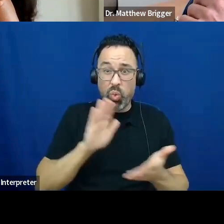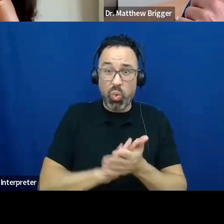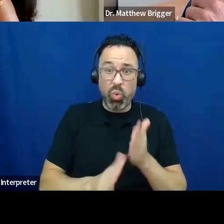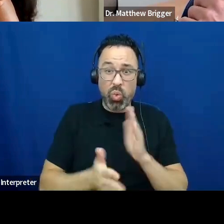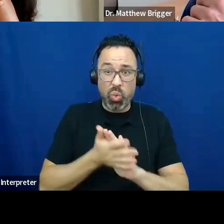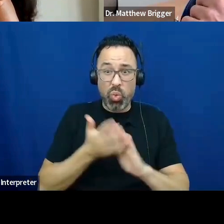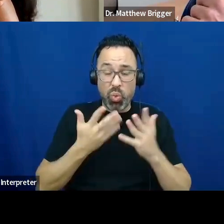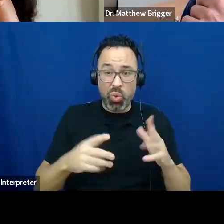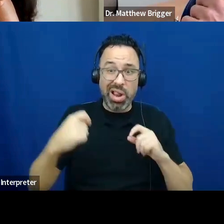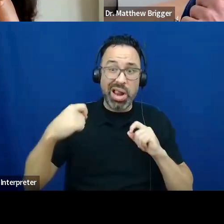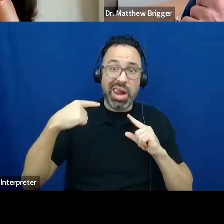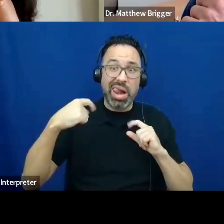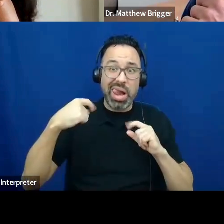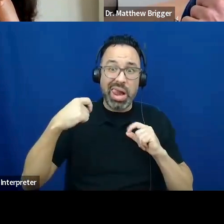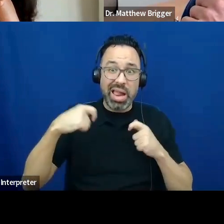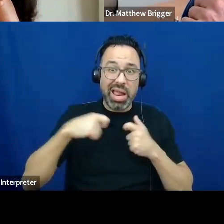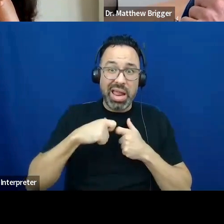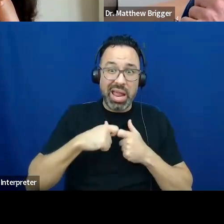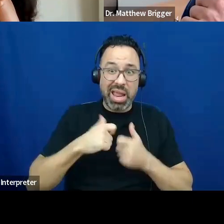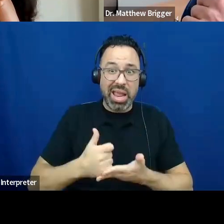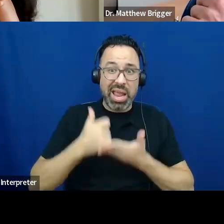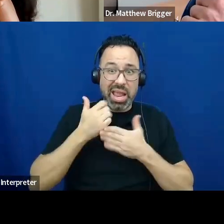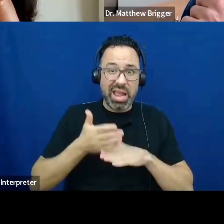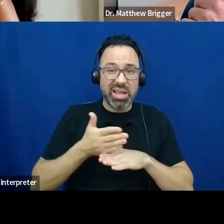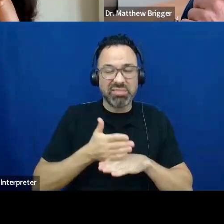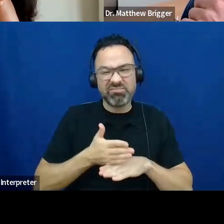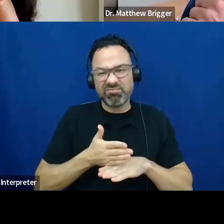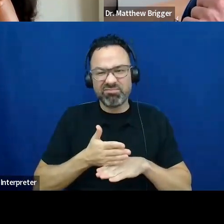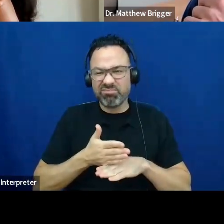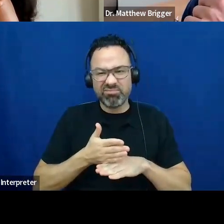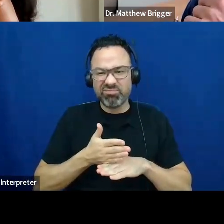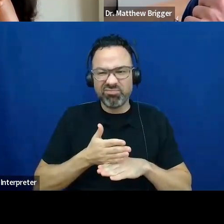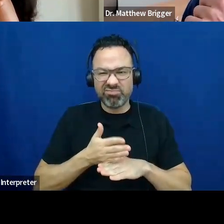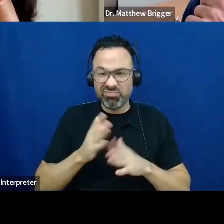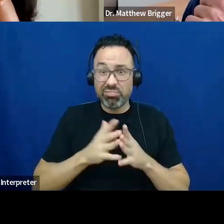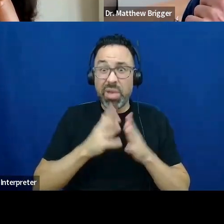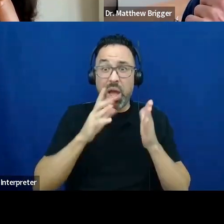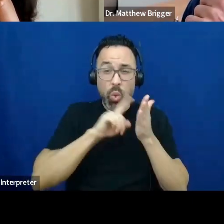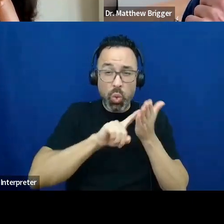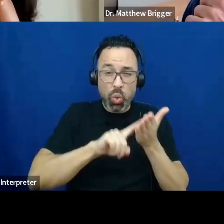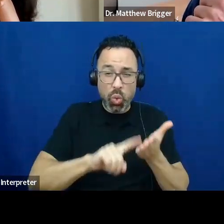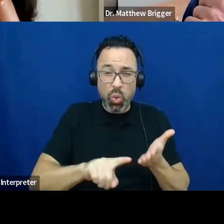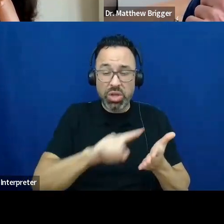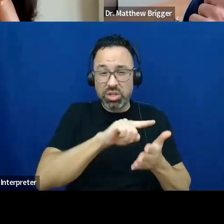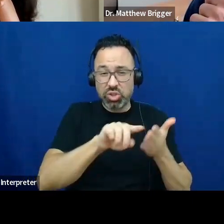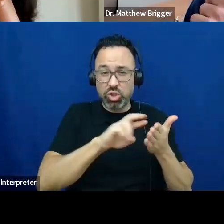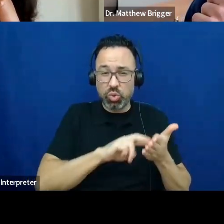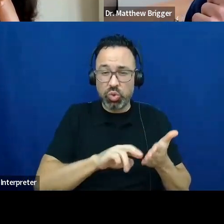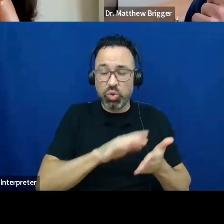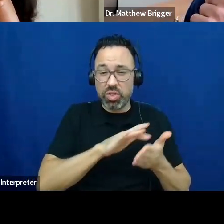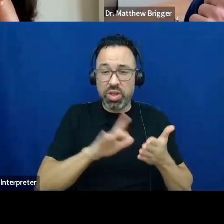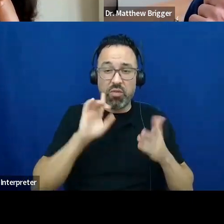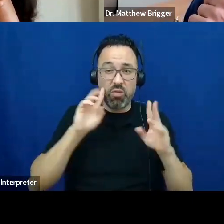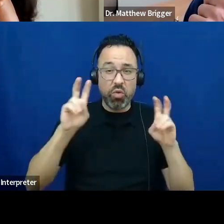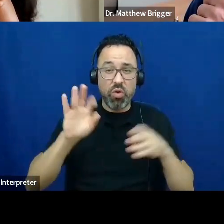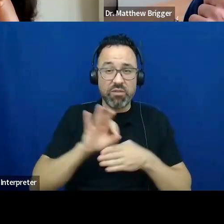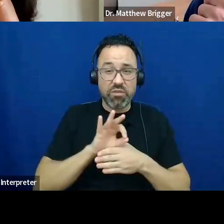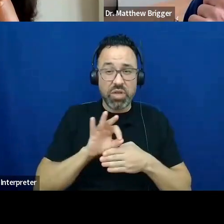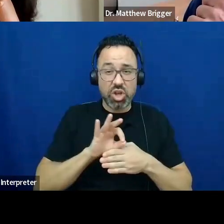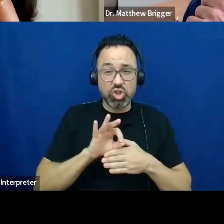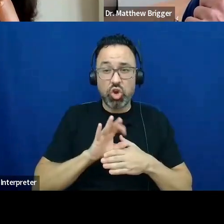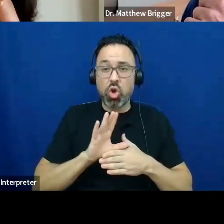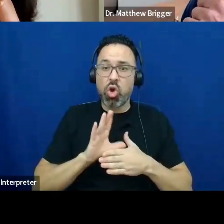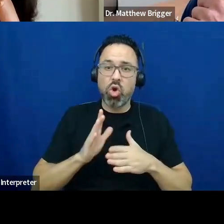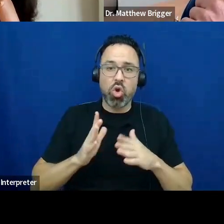it's just going to improve function. Most of the research that's out there is more for functional based